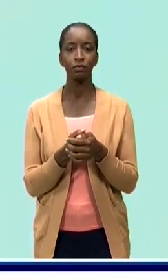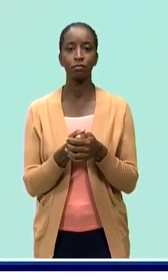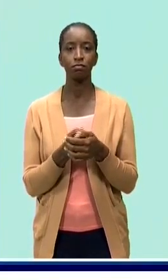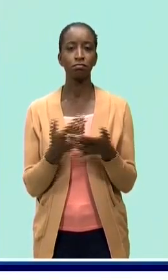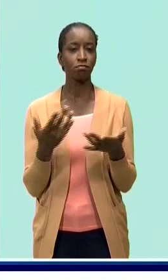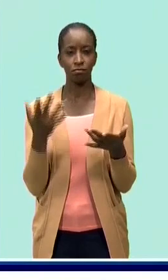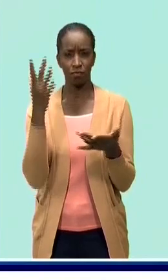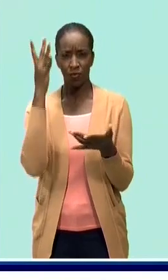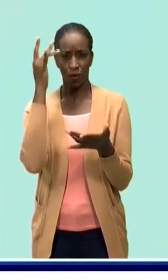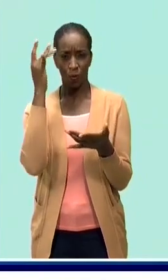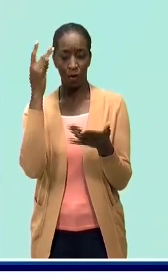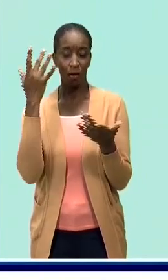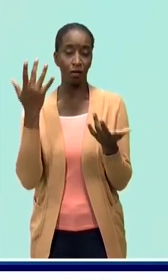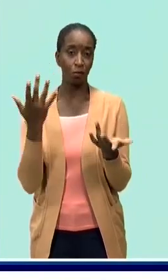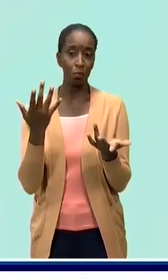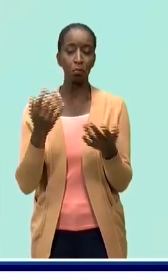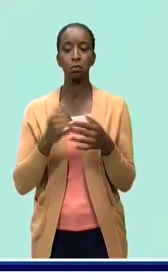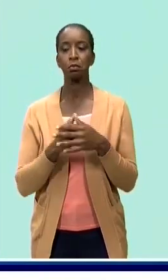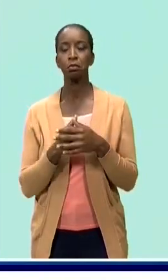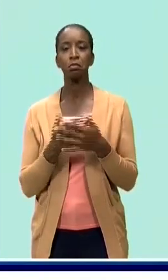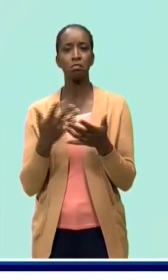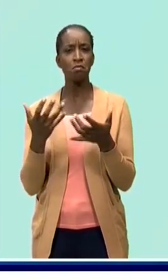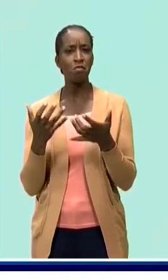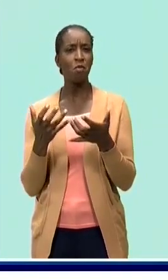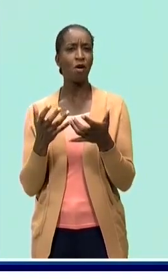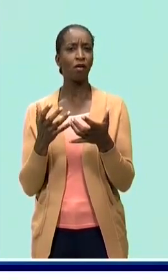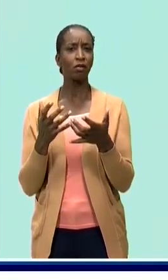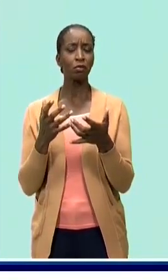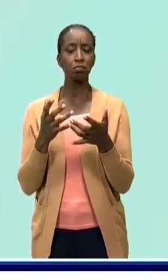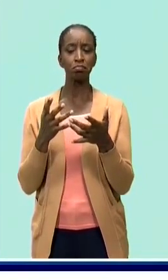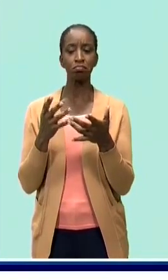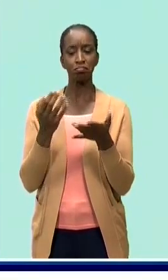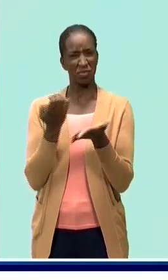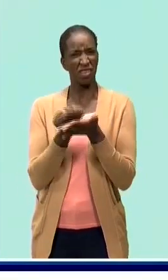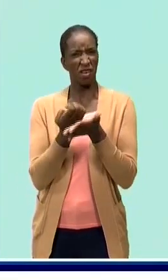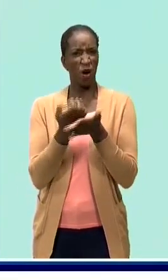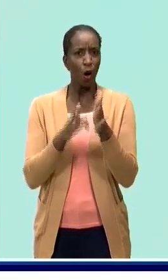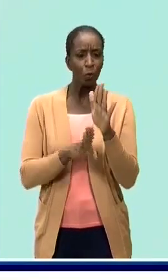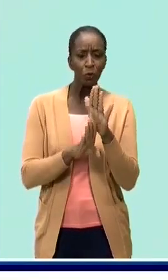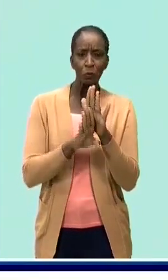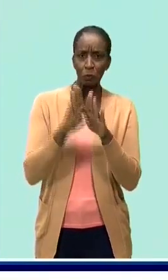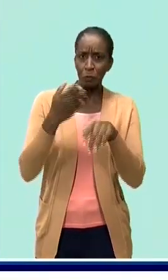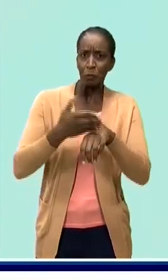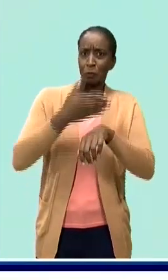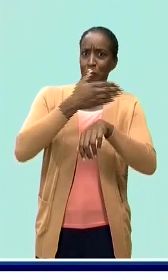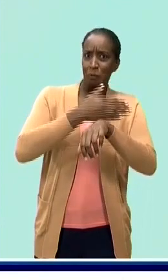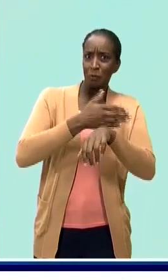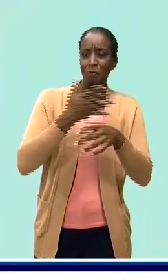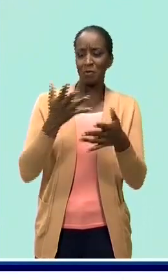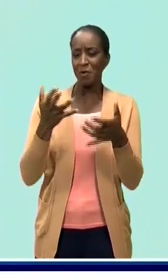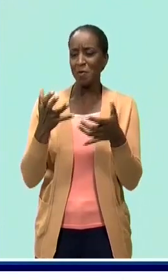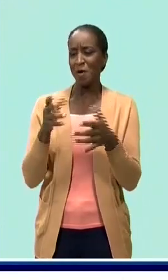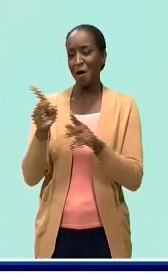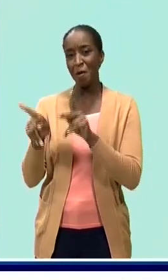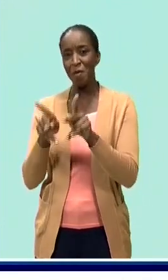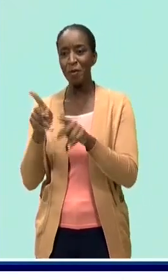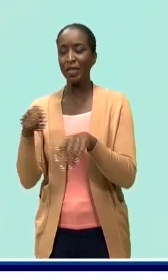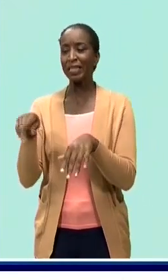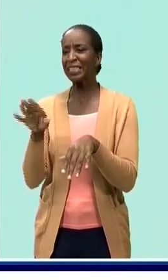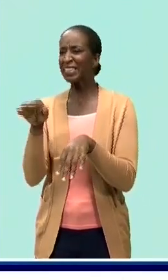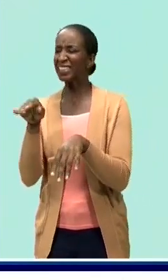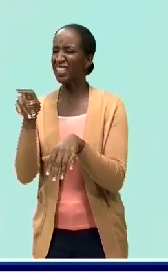said, normal service resumes, and therefore we want to be in a position to signal to Barbadians that you no longer have to be running about Barbados asking persons if